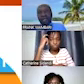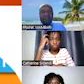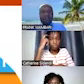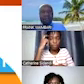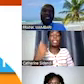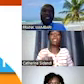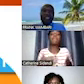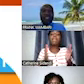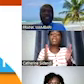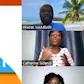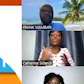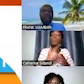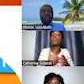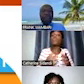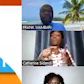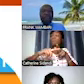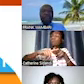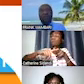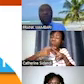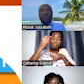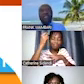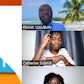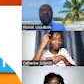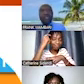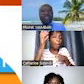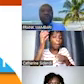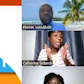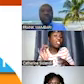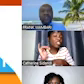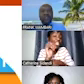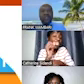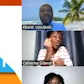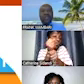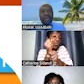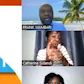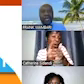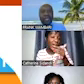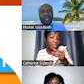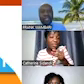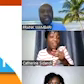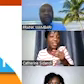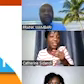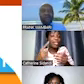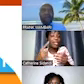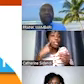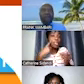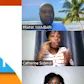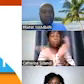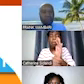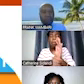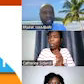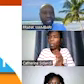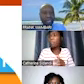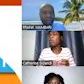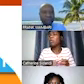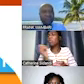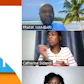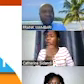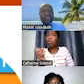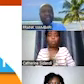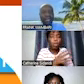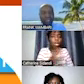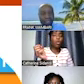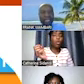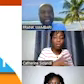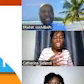fixed mindset, what he or she will do, she just sees problems and keeps complaining, says, I cannot